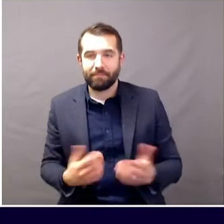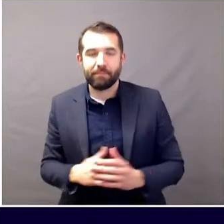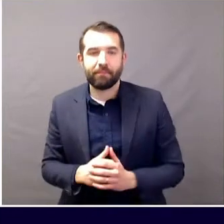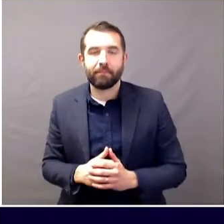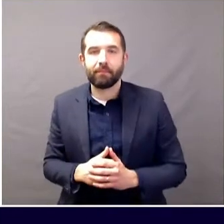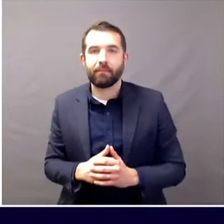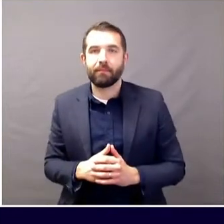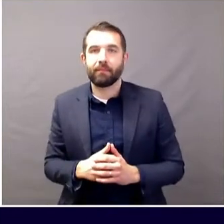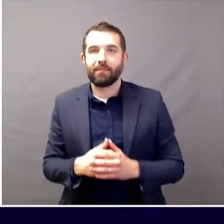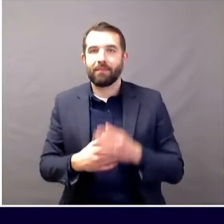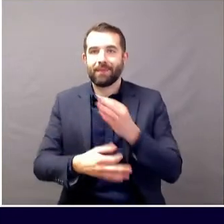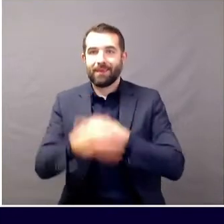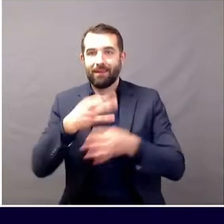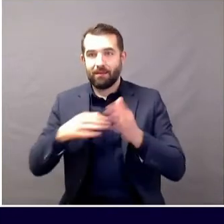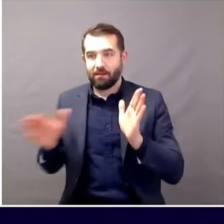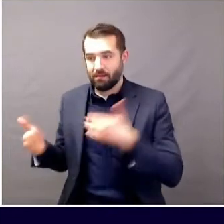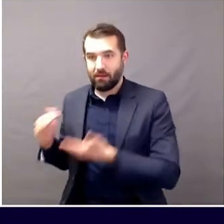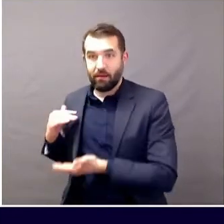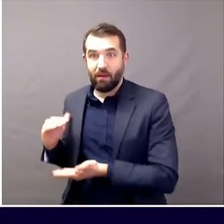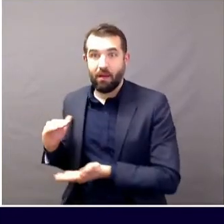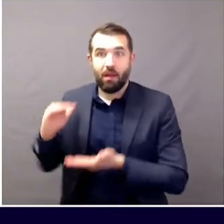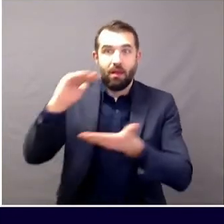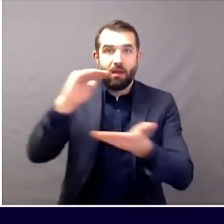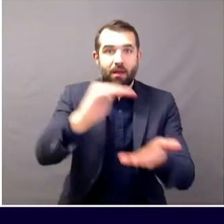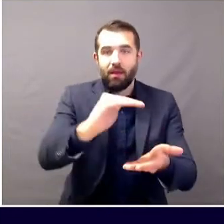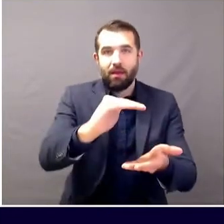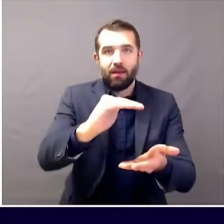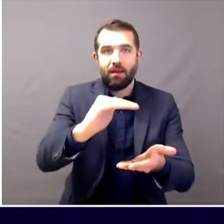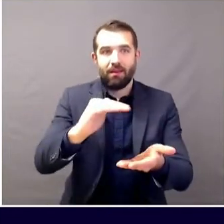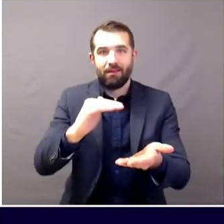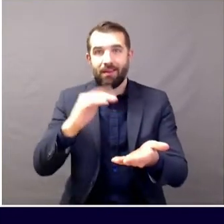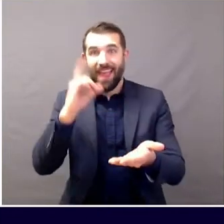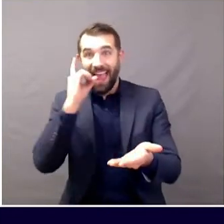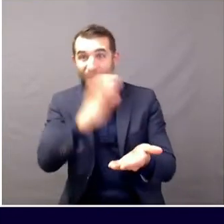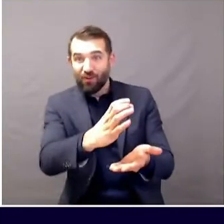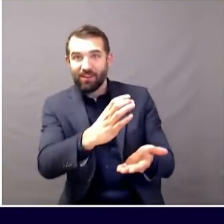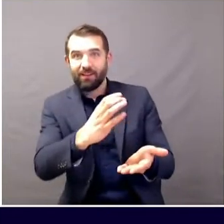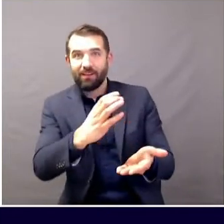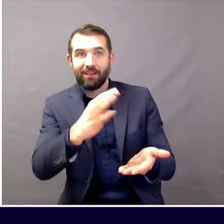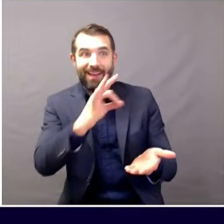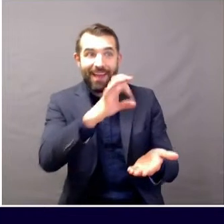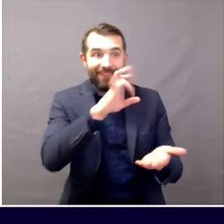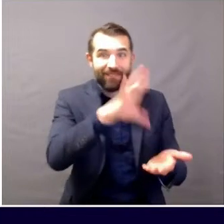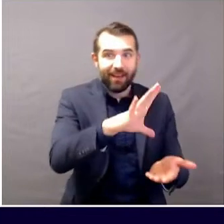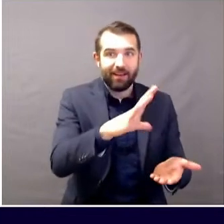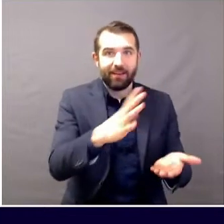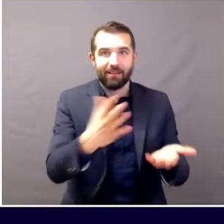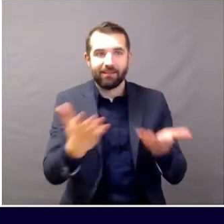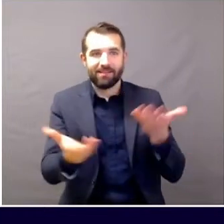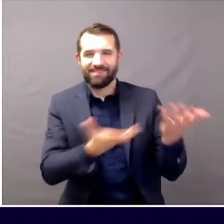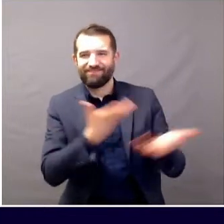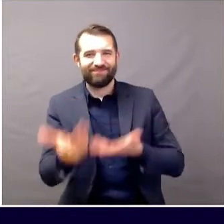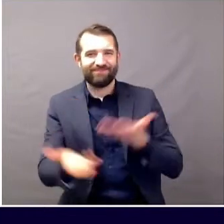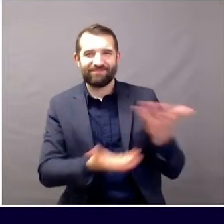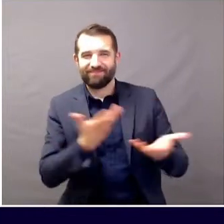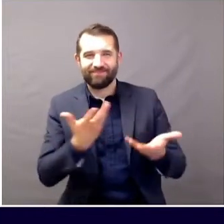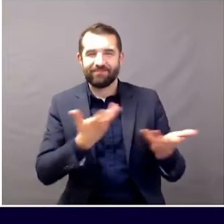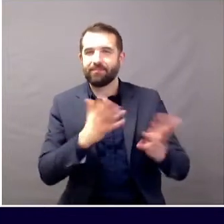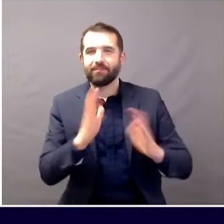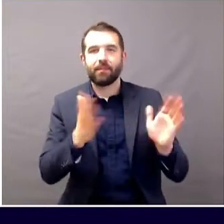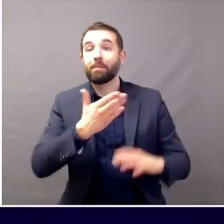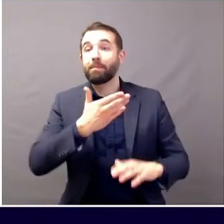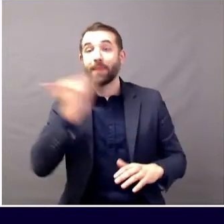them, because it only comes in lots of 100 or 975, maybe it's easier to have those folks go to a central